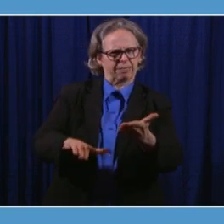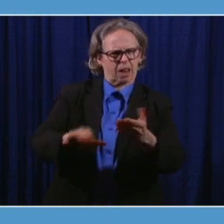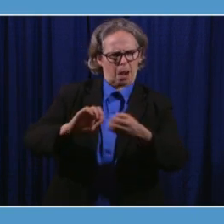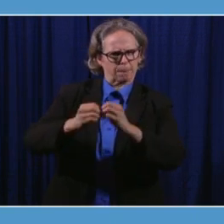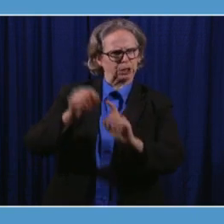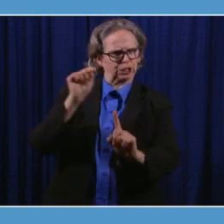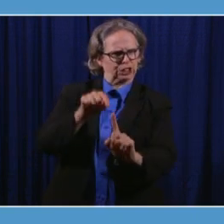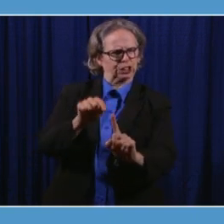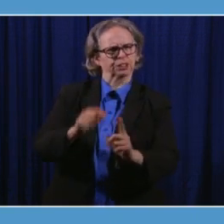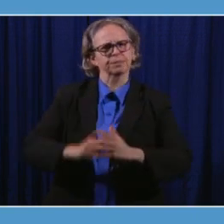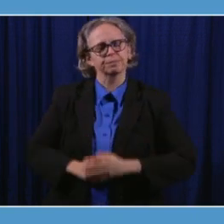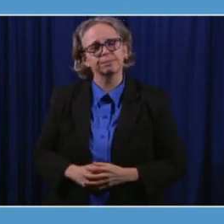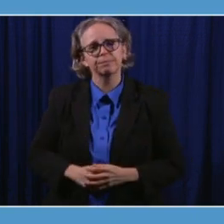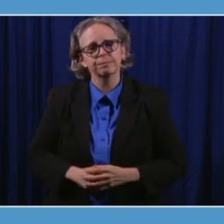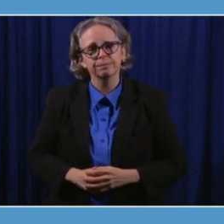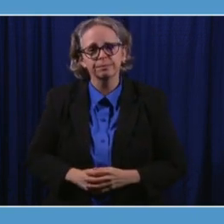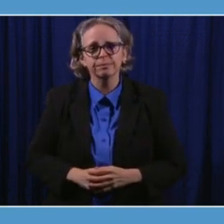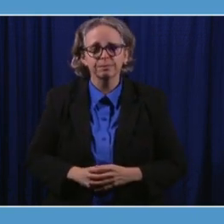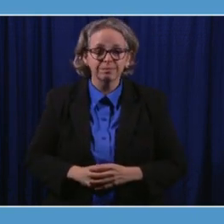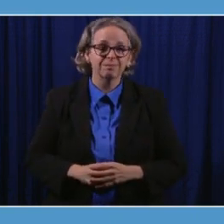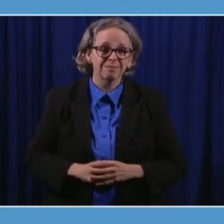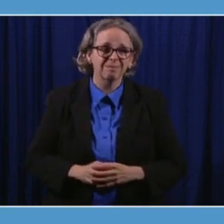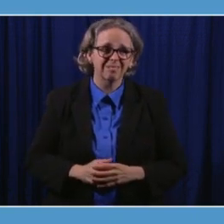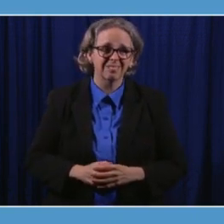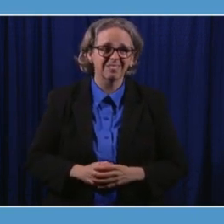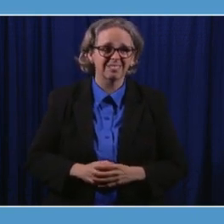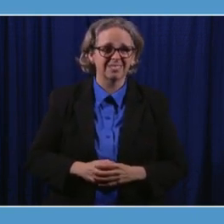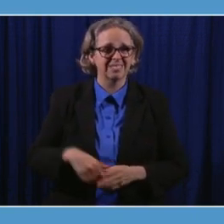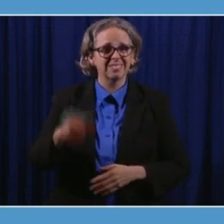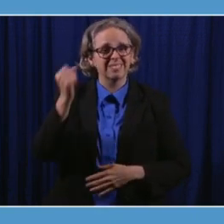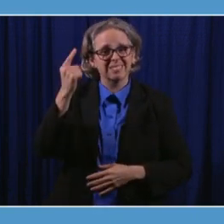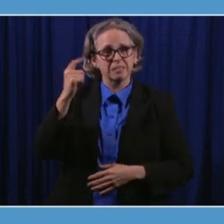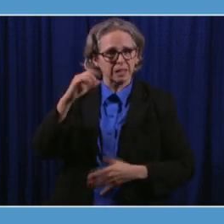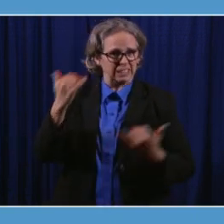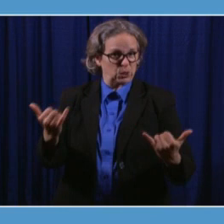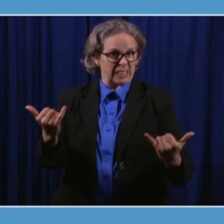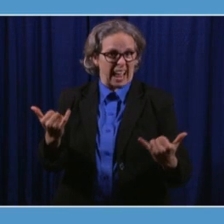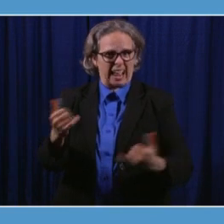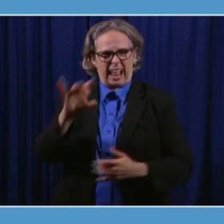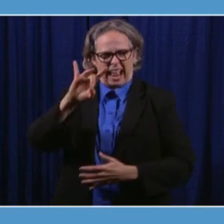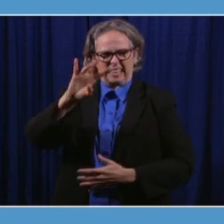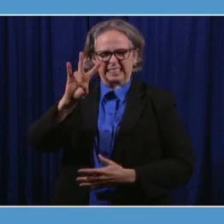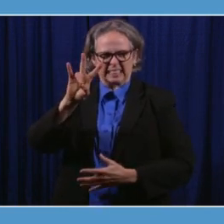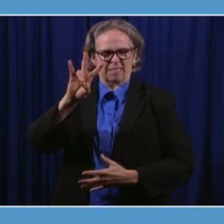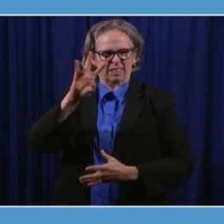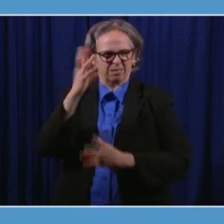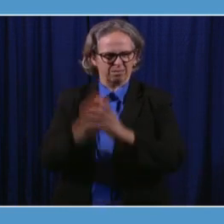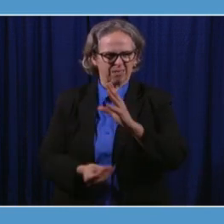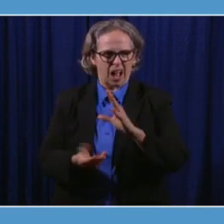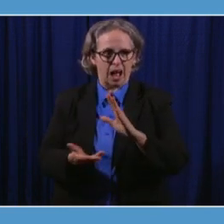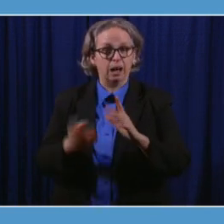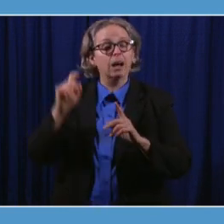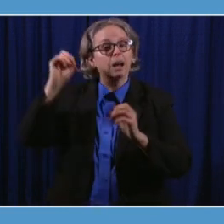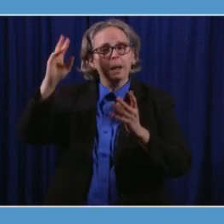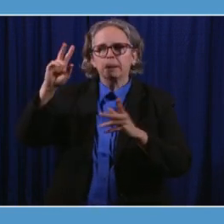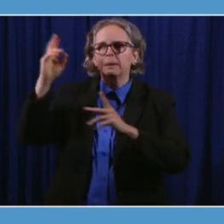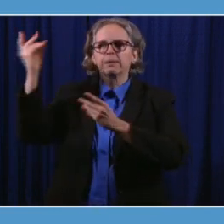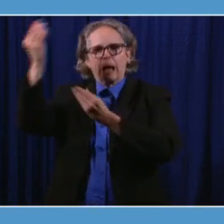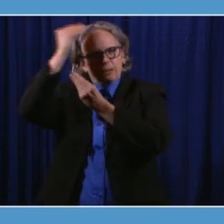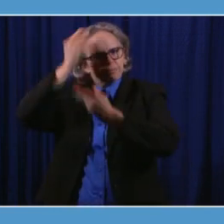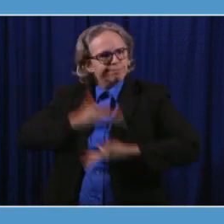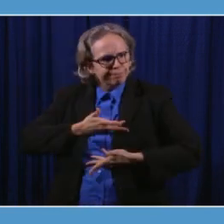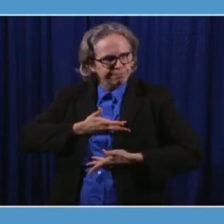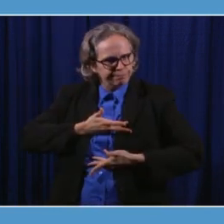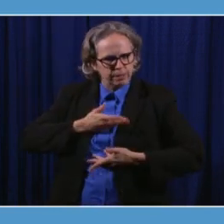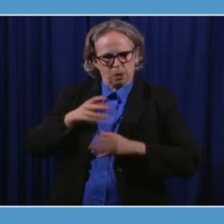Sadly, there were an additional 87 deaths reported during the last 24 hours. This is the highest number of deaths reported in a